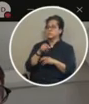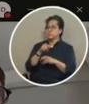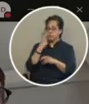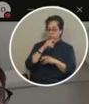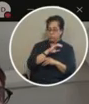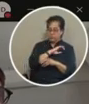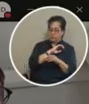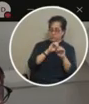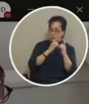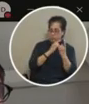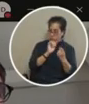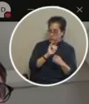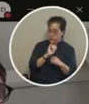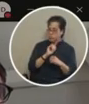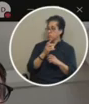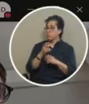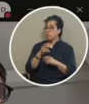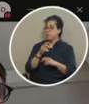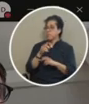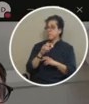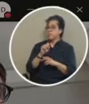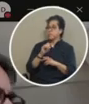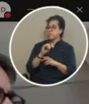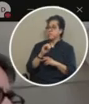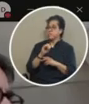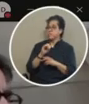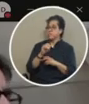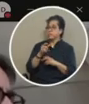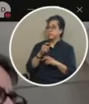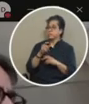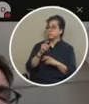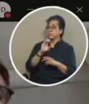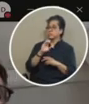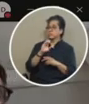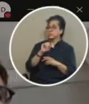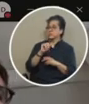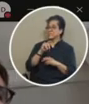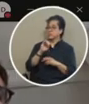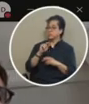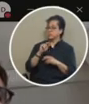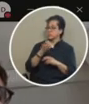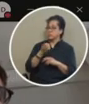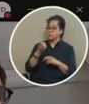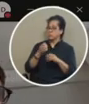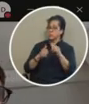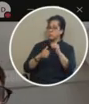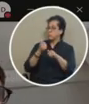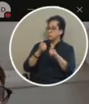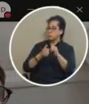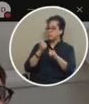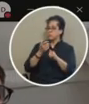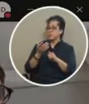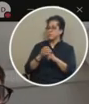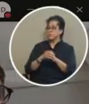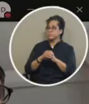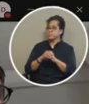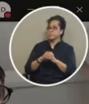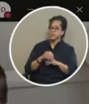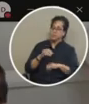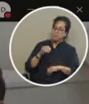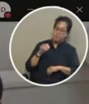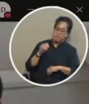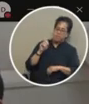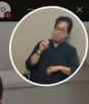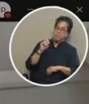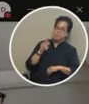police department. Could you explain what the major capital equipment is? I hadn't heard that before. So